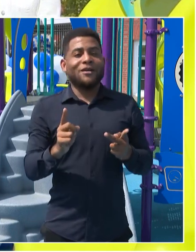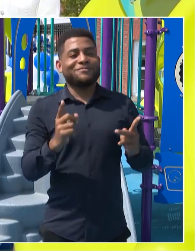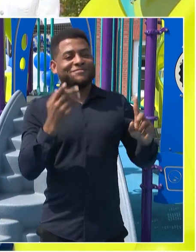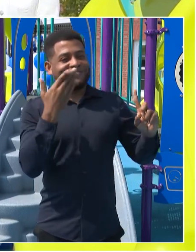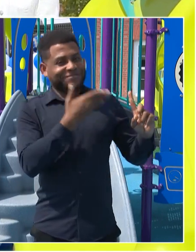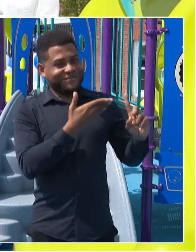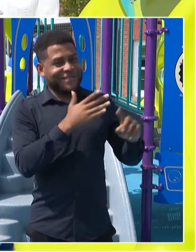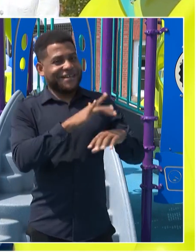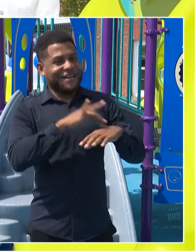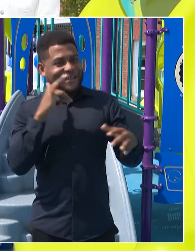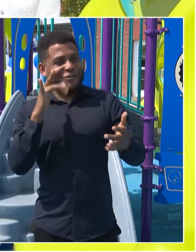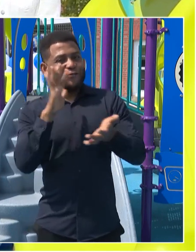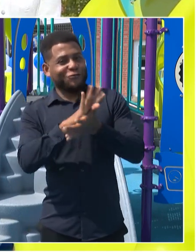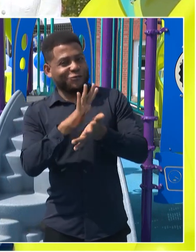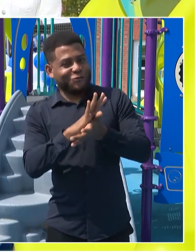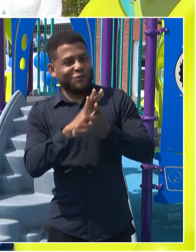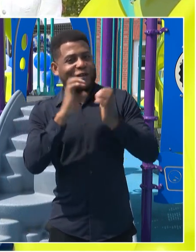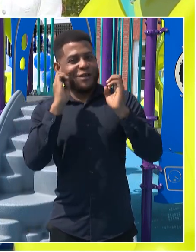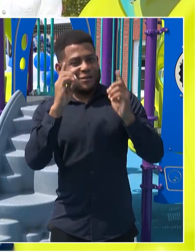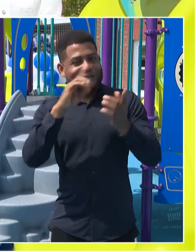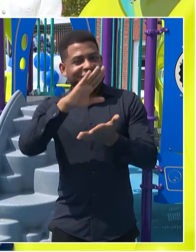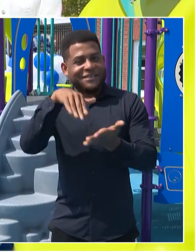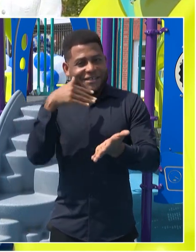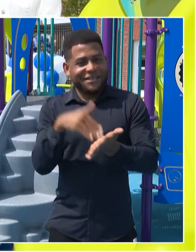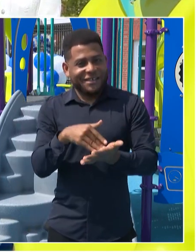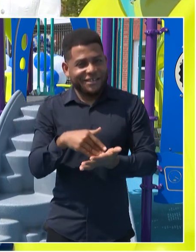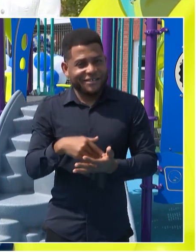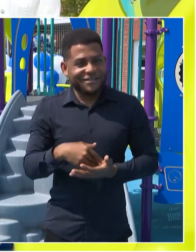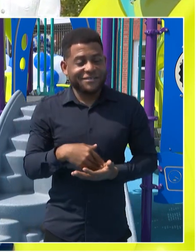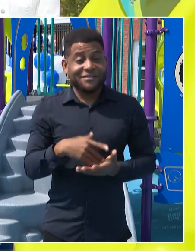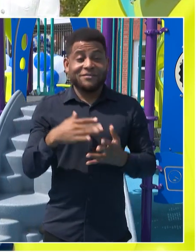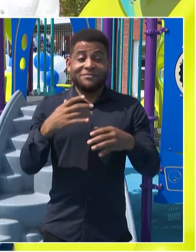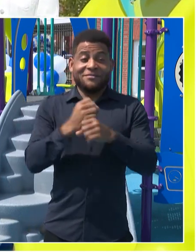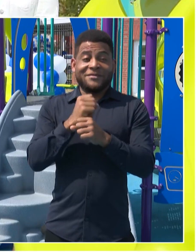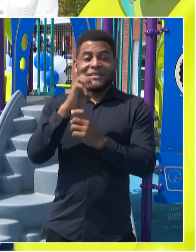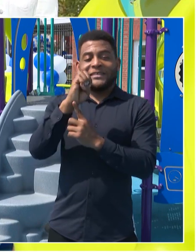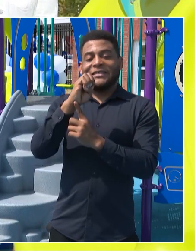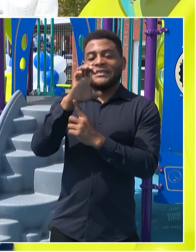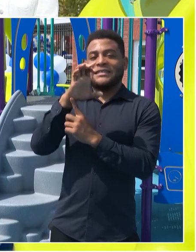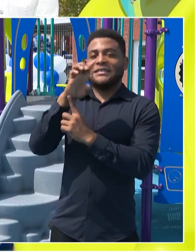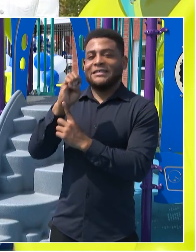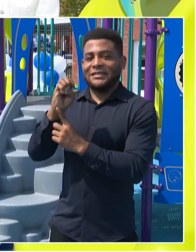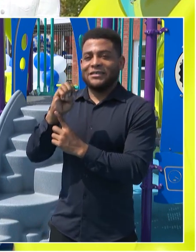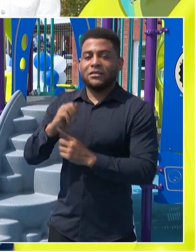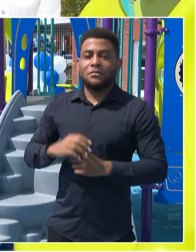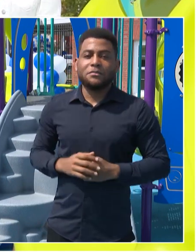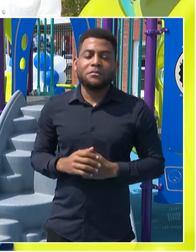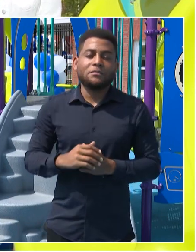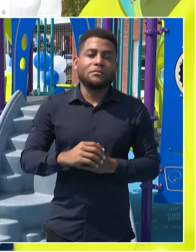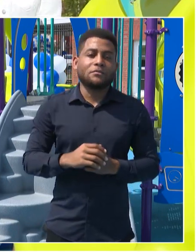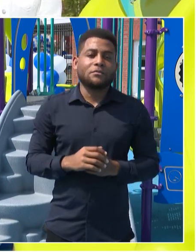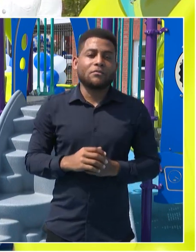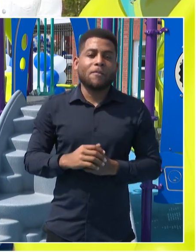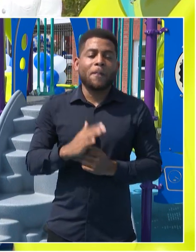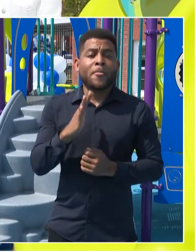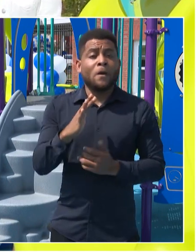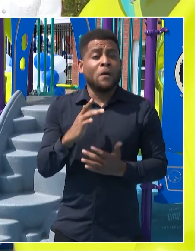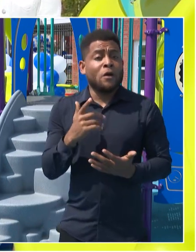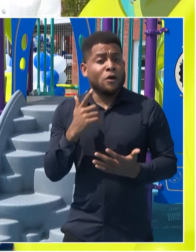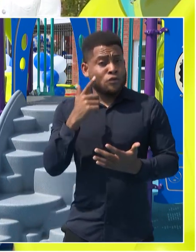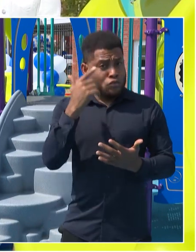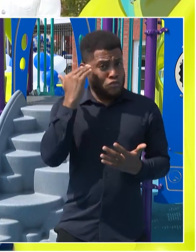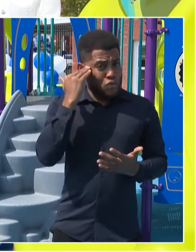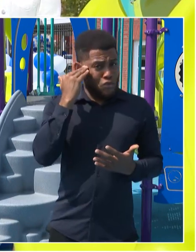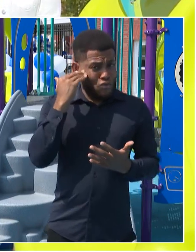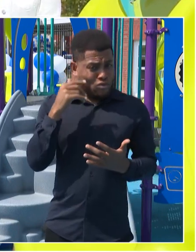and we refer to as educator as our ECEs than today. And it's a special day for us all because we know when